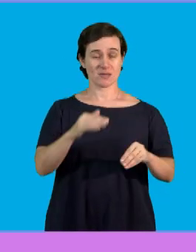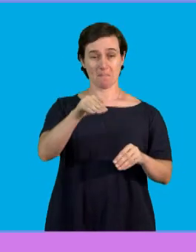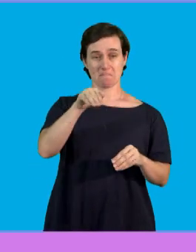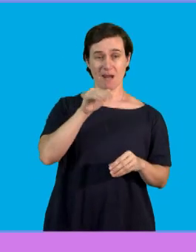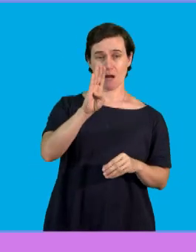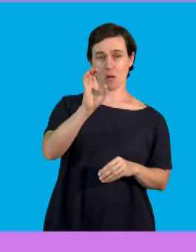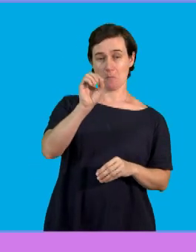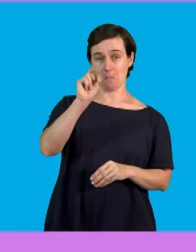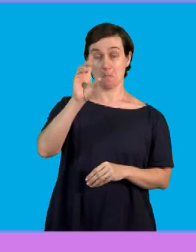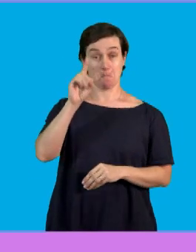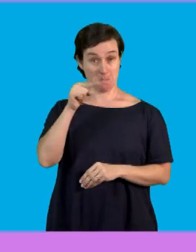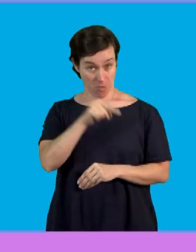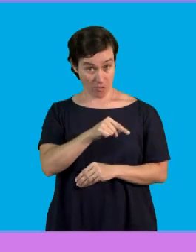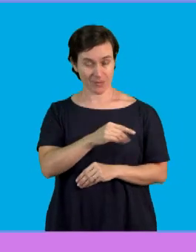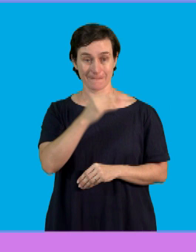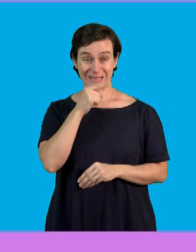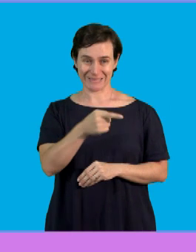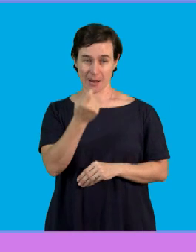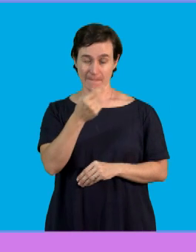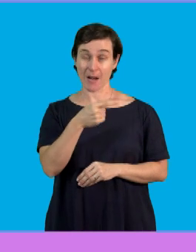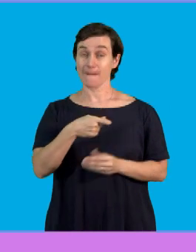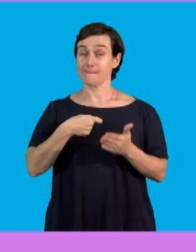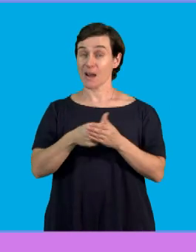bond. So it means they have paid